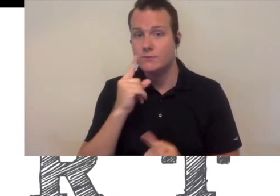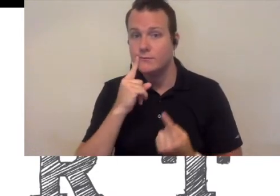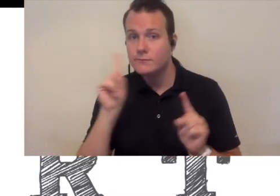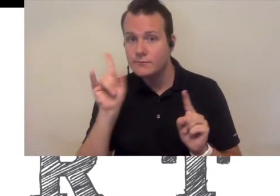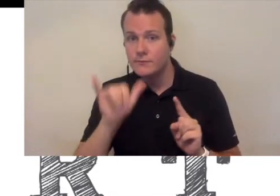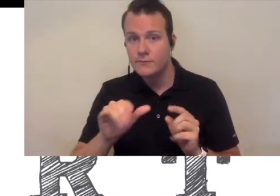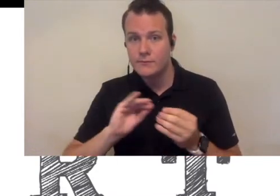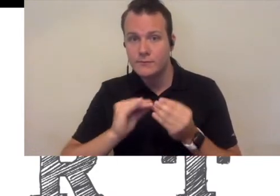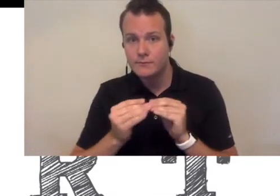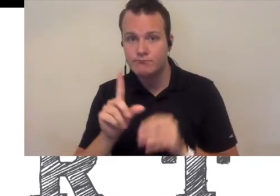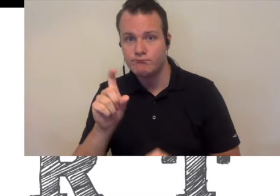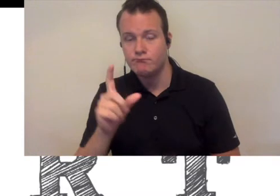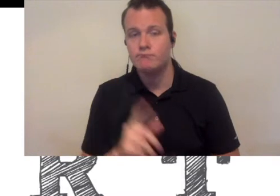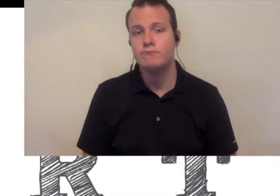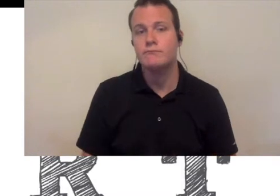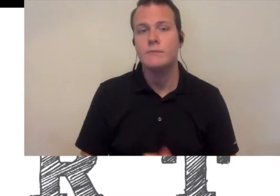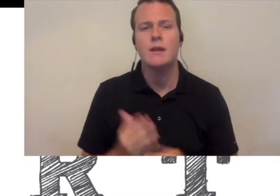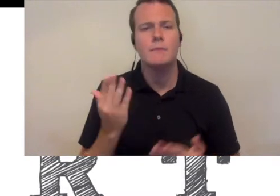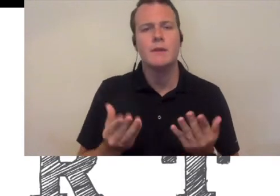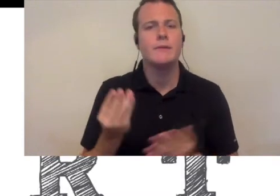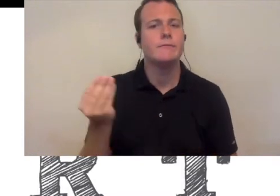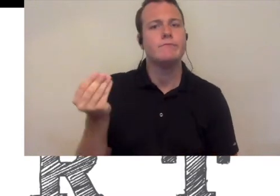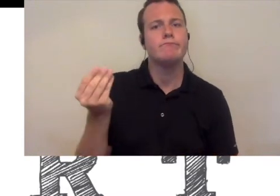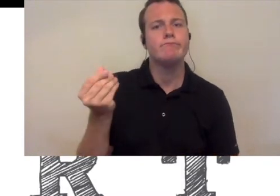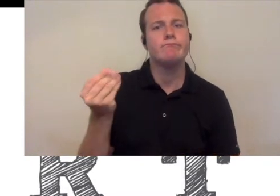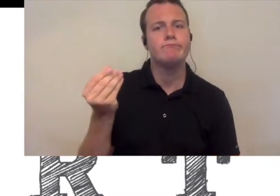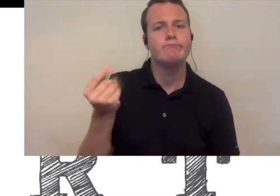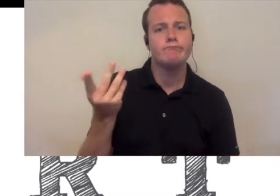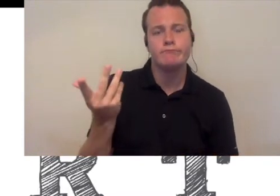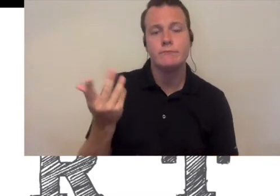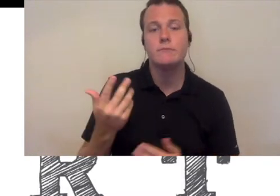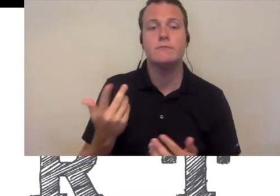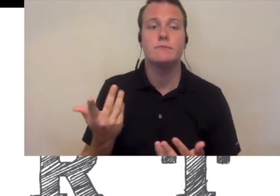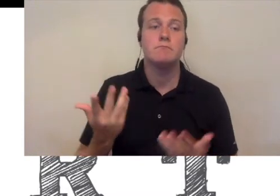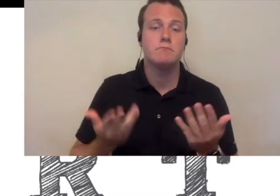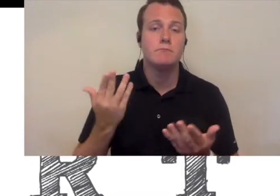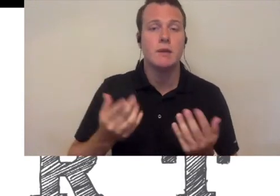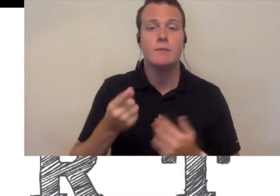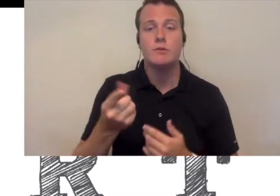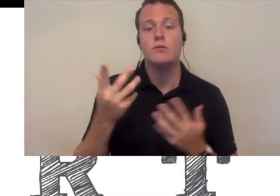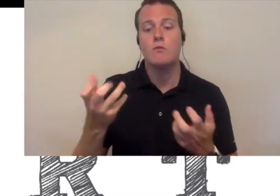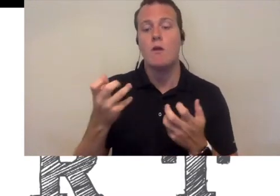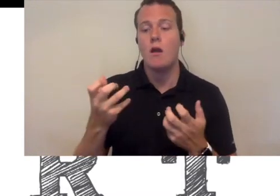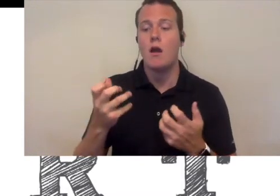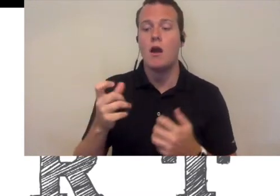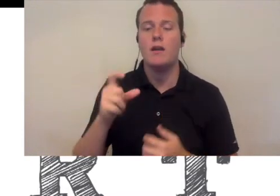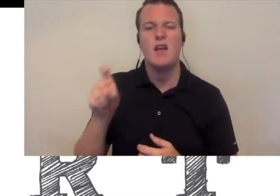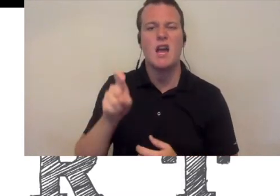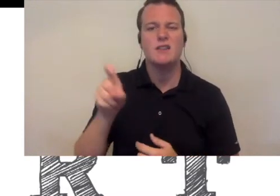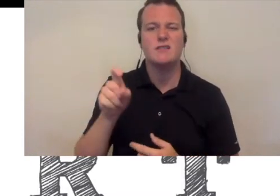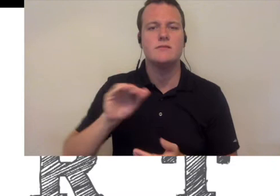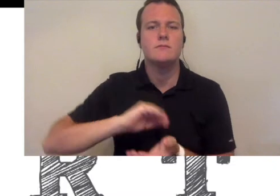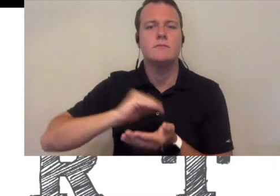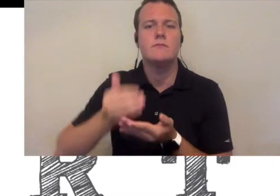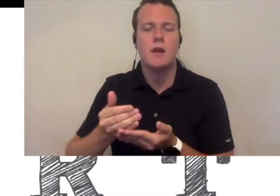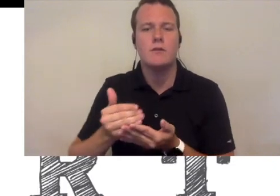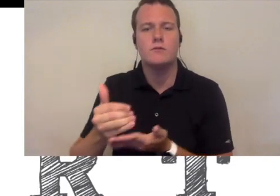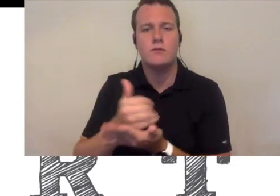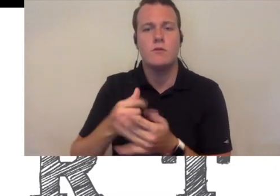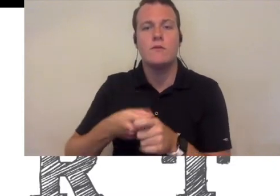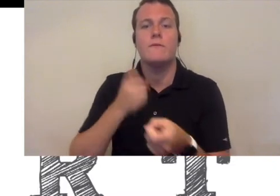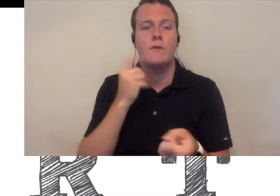It may be a monetary goal. I want that X amount of dollars will come from physician